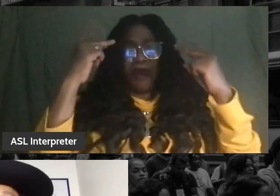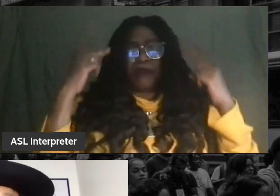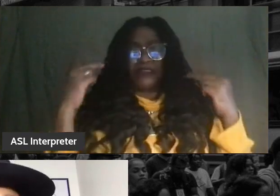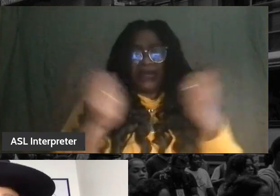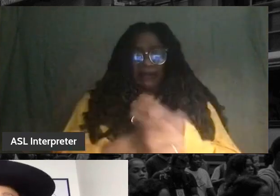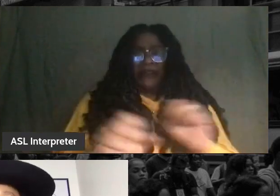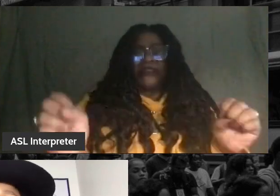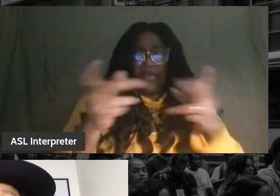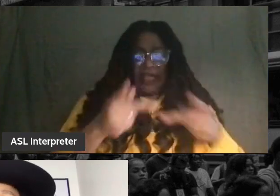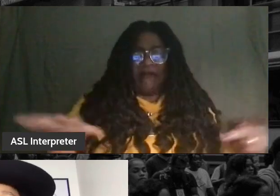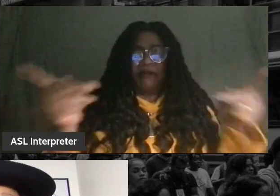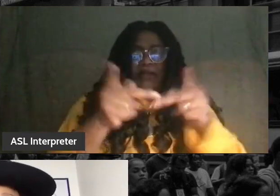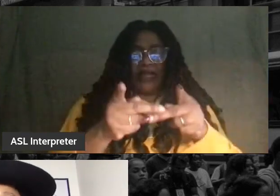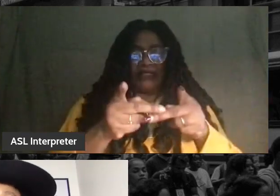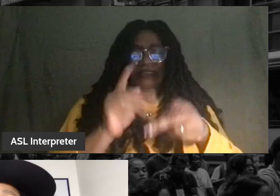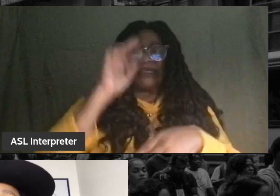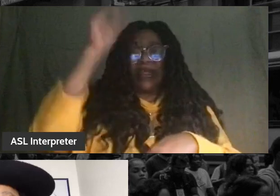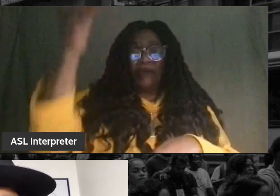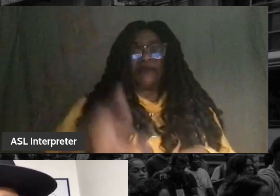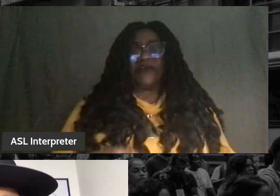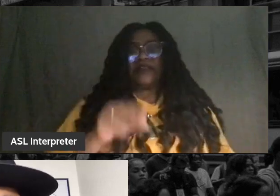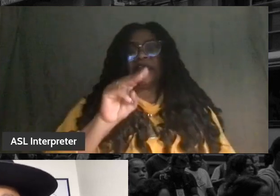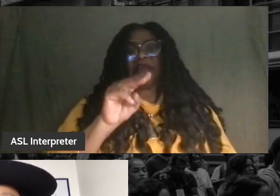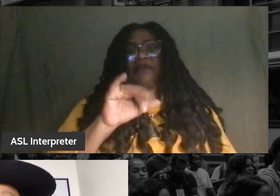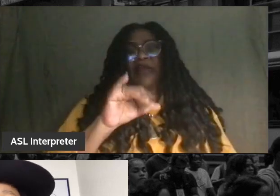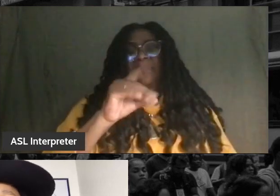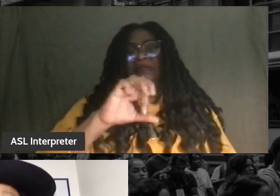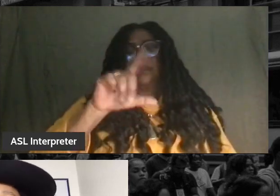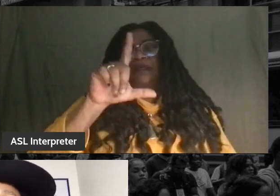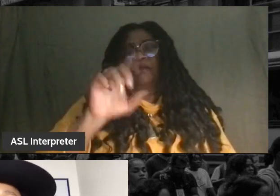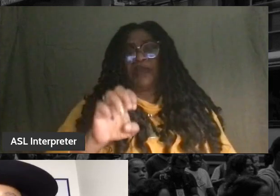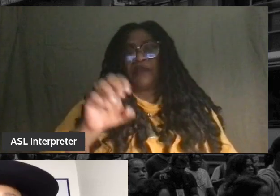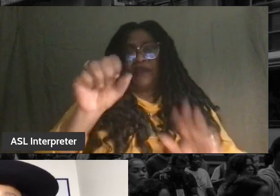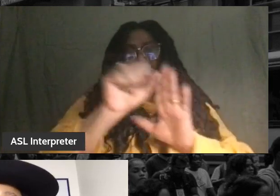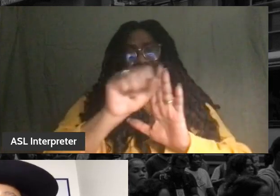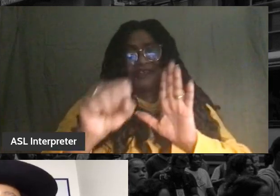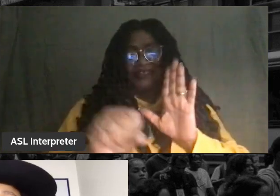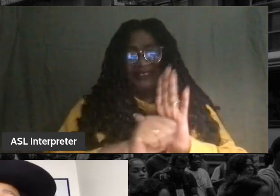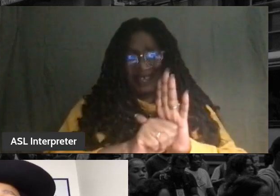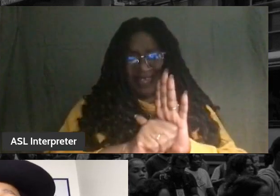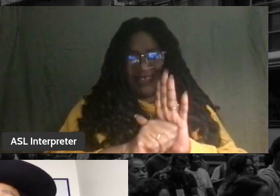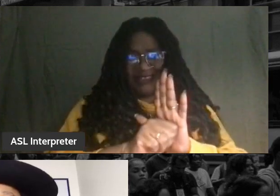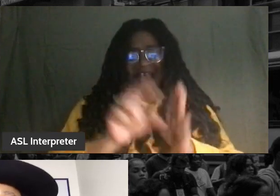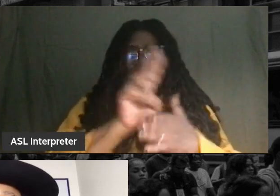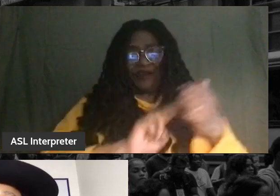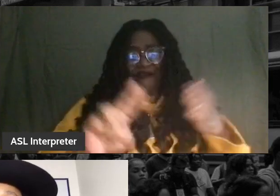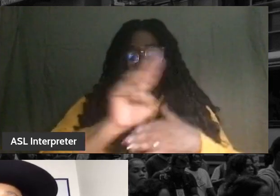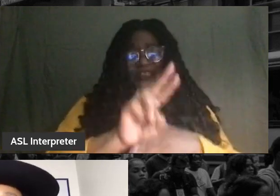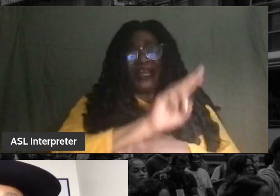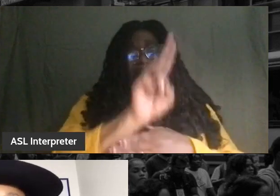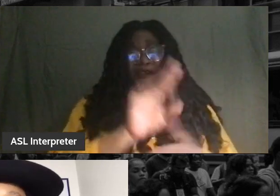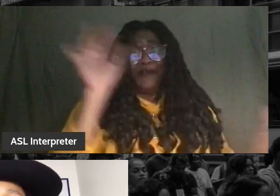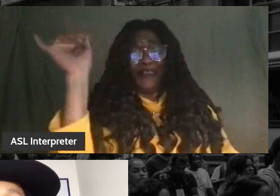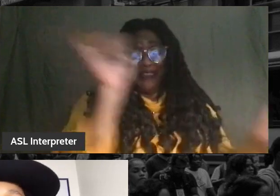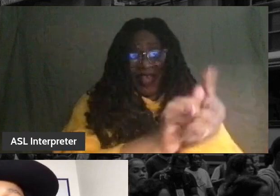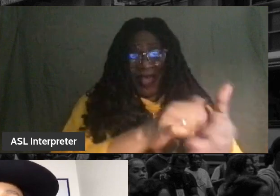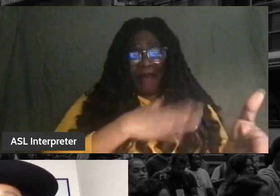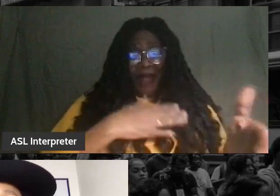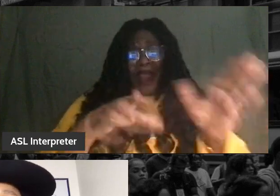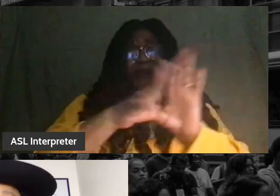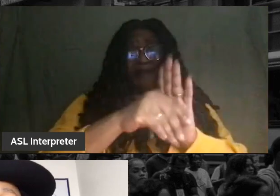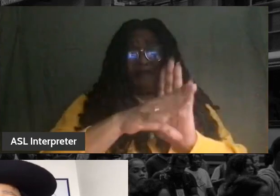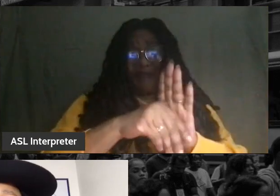guest lecturer at Middle Tennessee State University, where Shape Up was used as part of the syllabus for a course